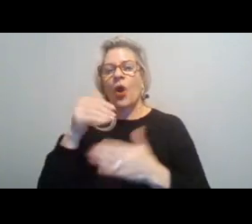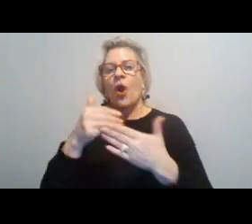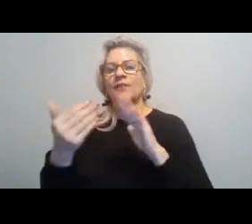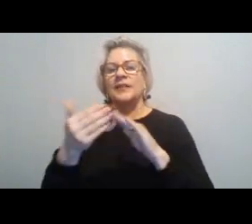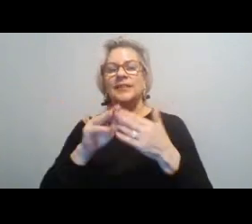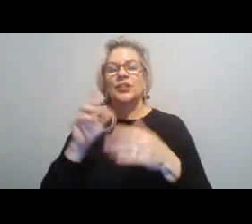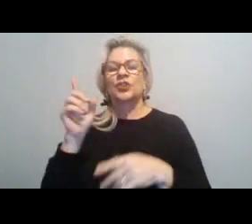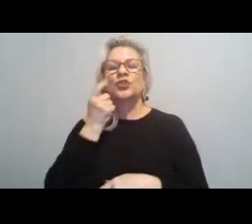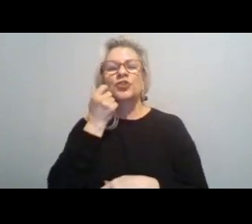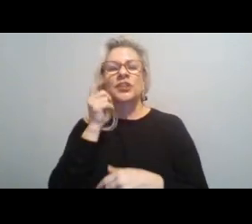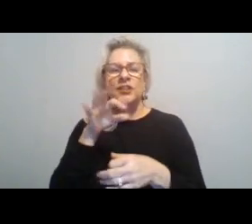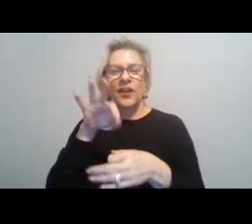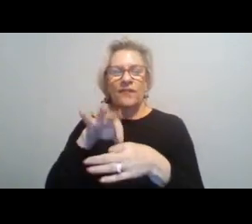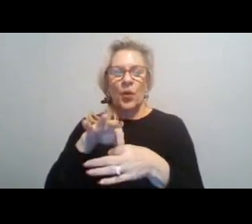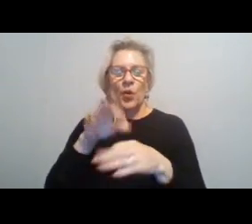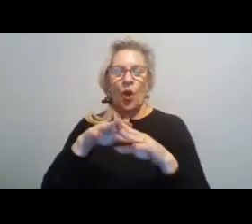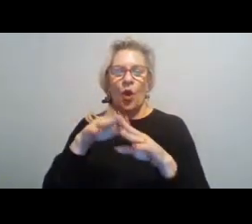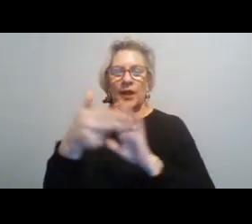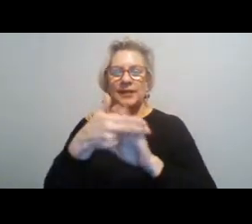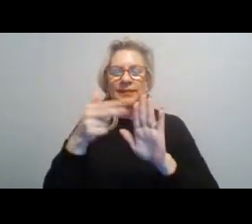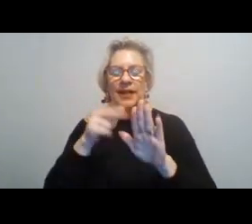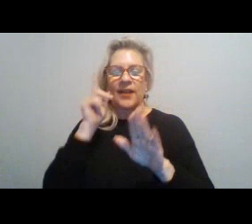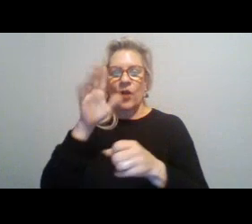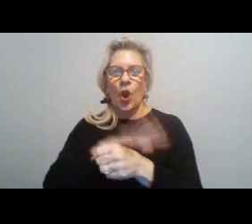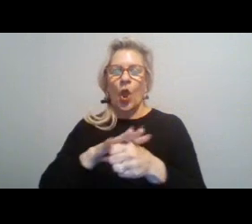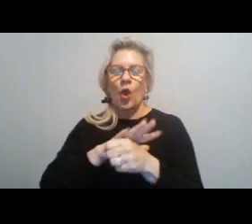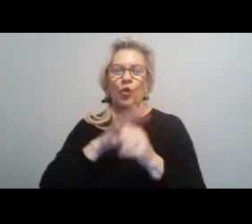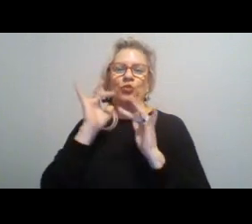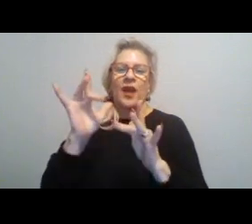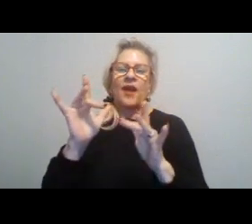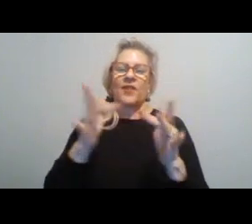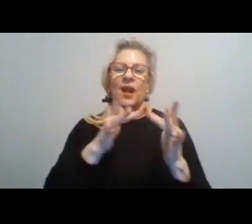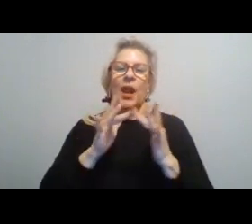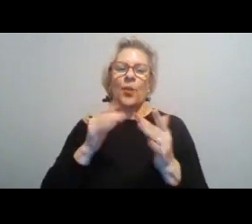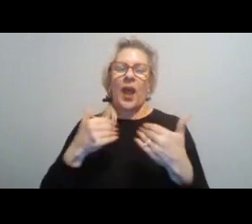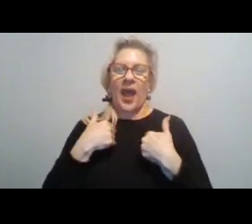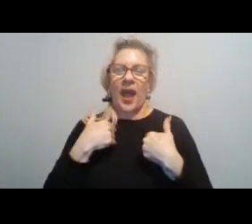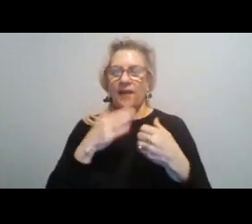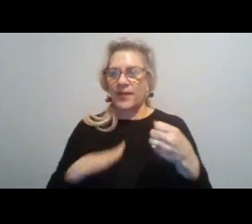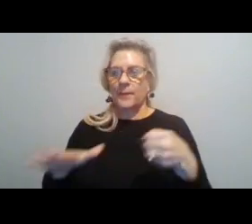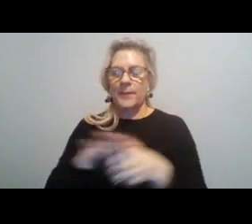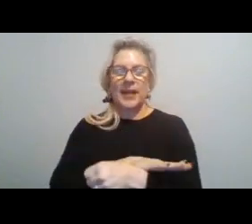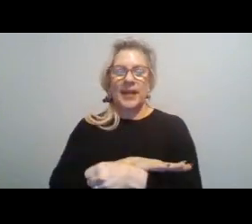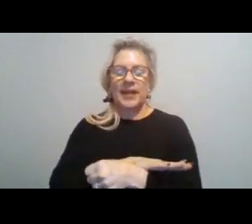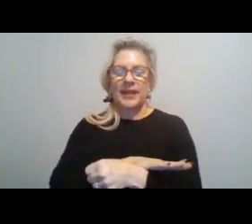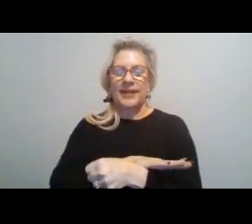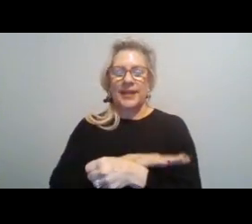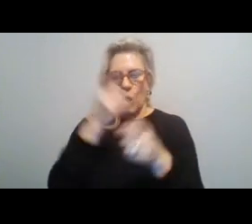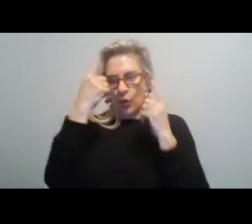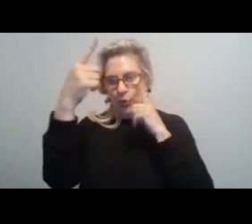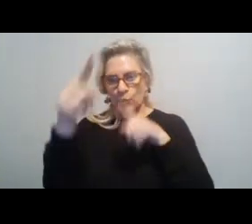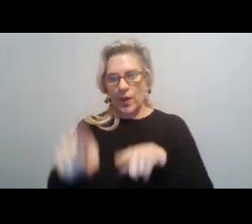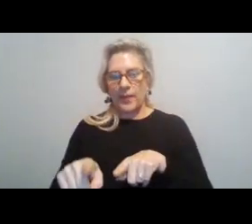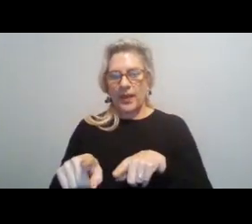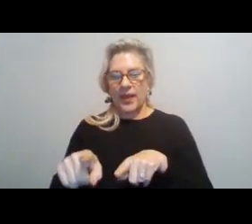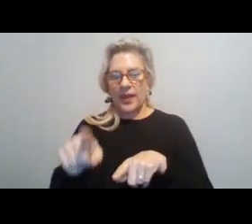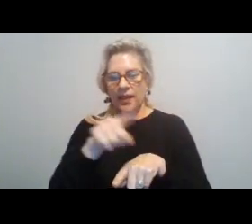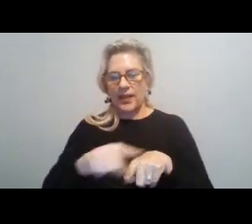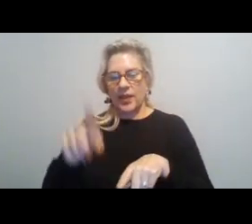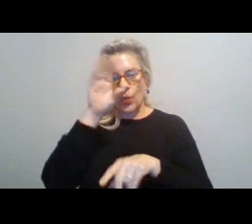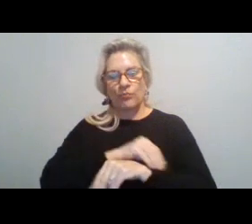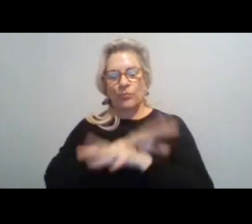voted on this as the signage for the local travel network. We have a complete unanimous agreement that these signs will go up throughout the